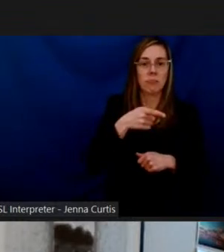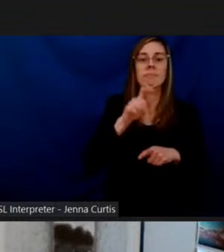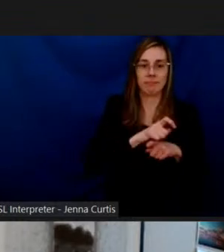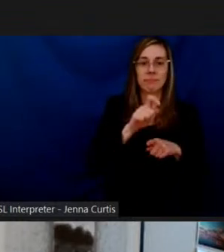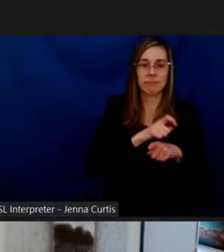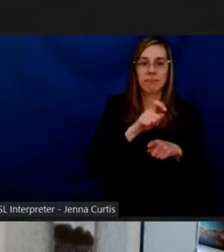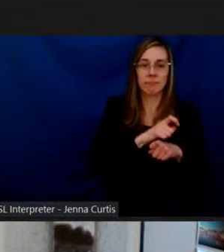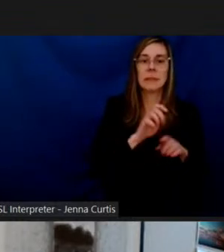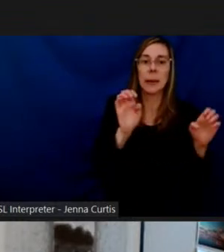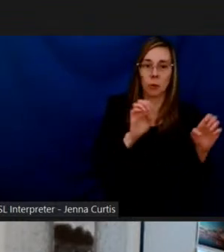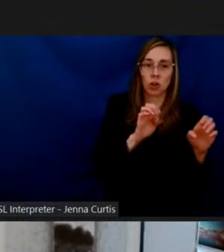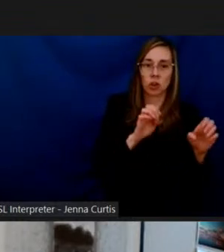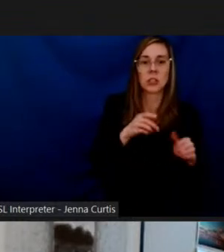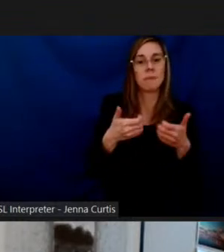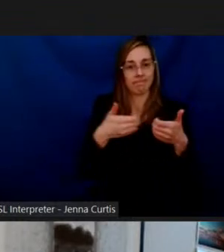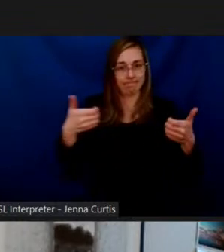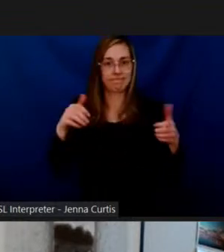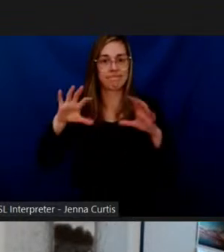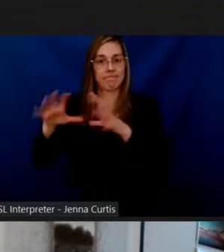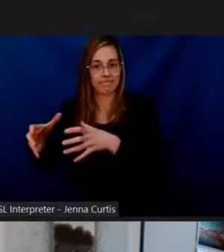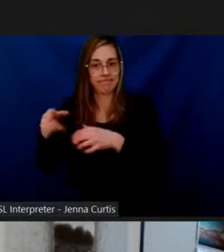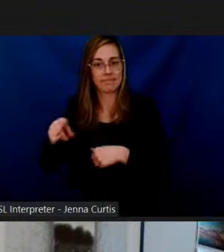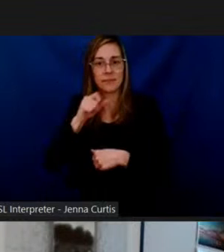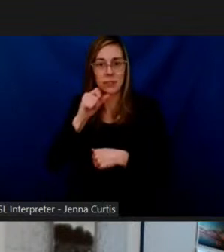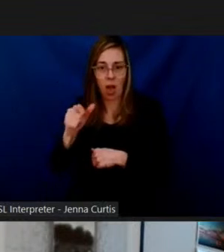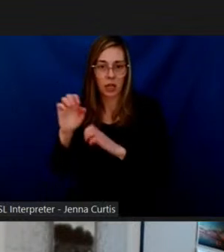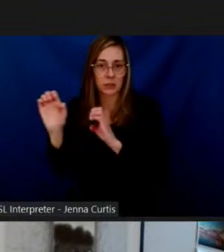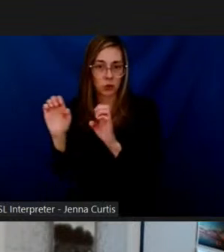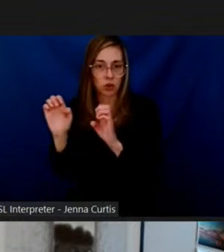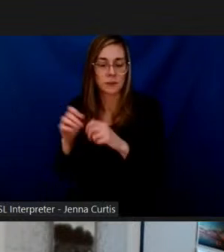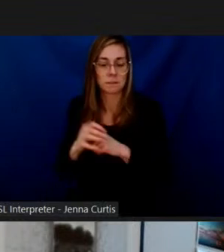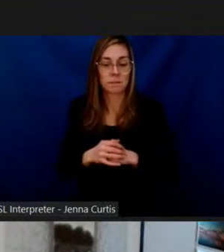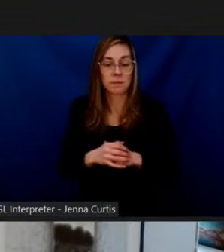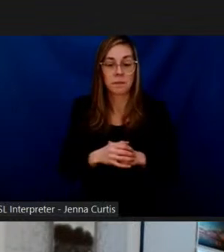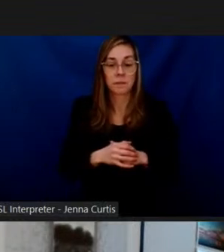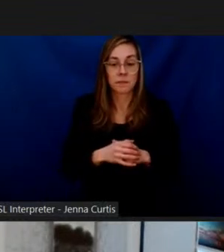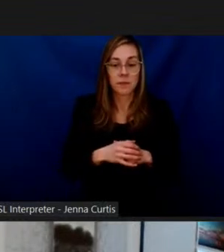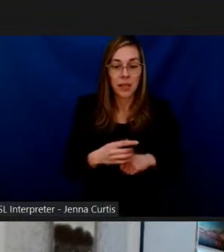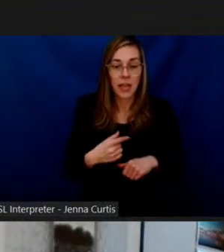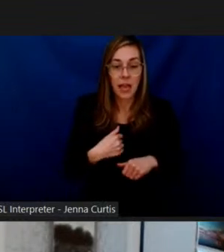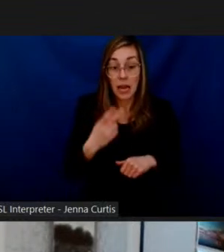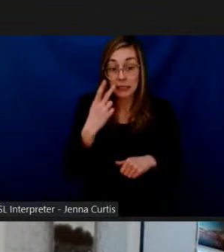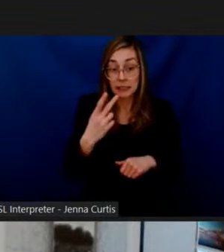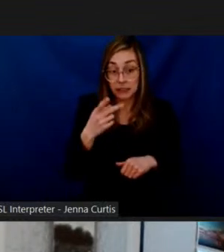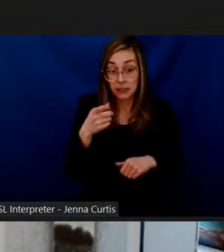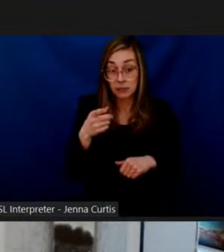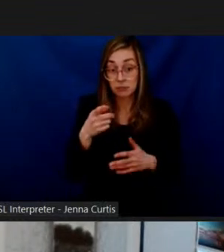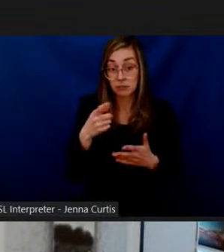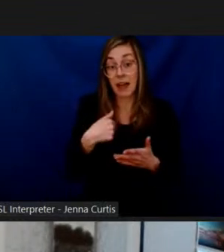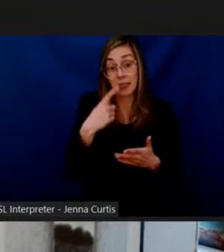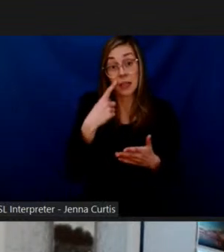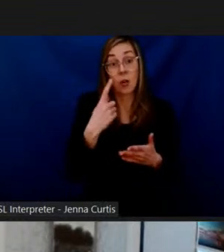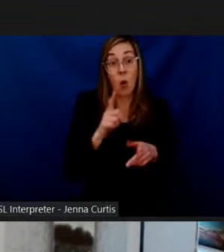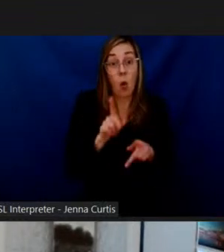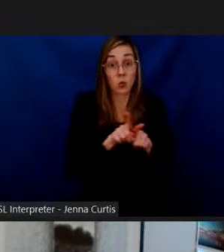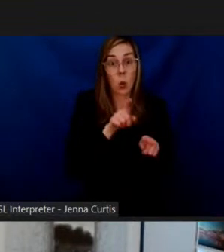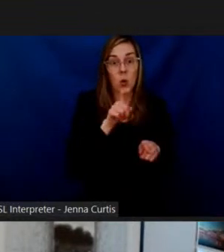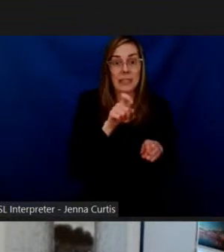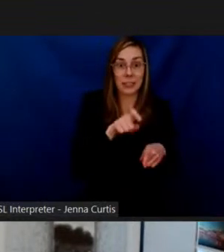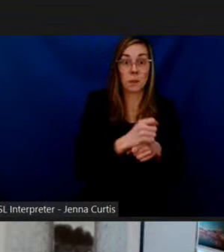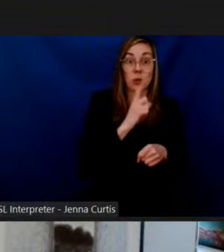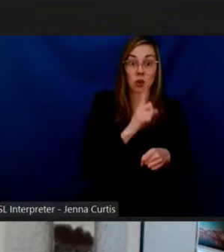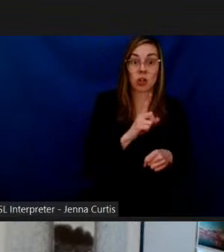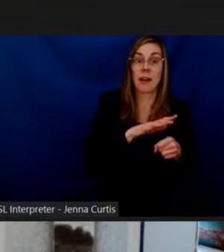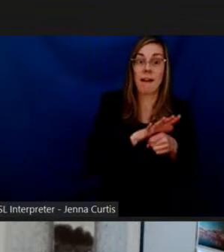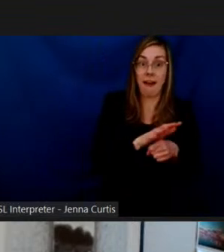Urban Alchemy's hand up, and I think the next big question for all of us has been, what we don't want is to have any setting